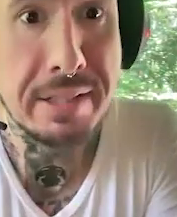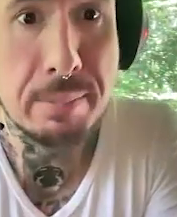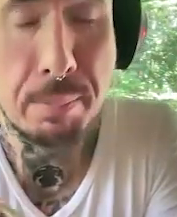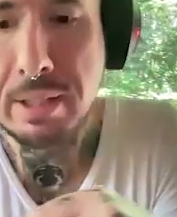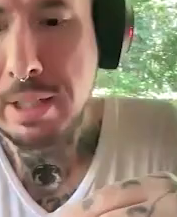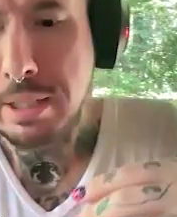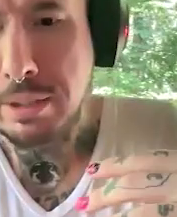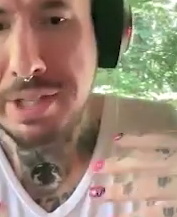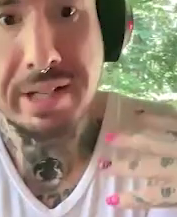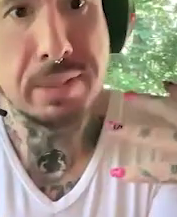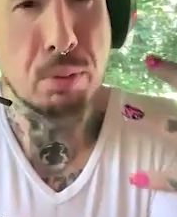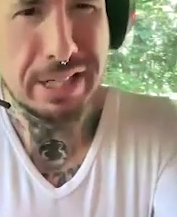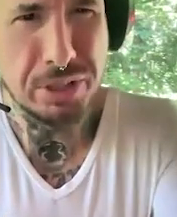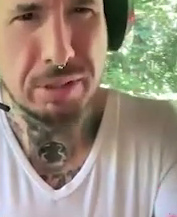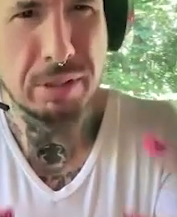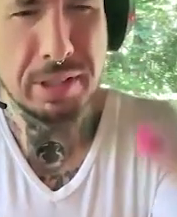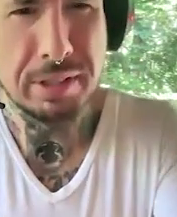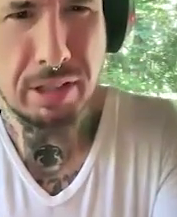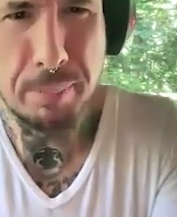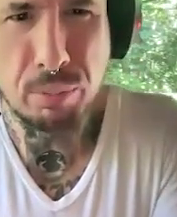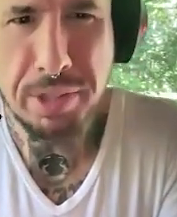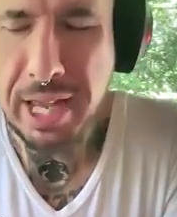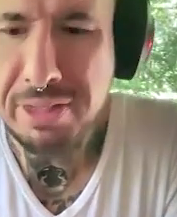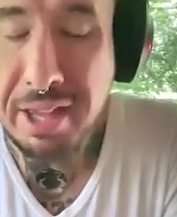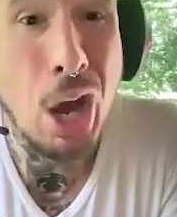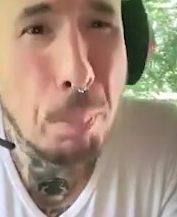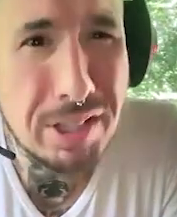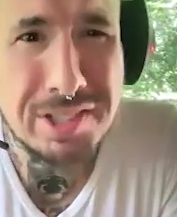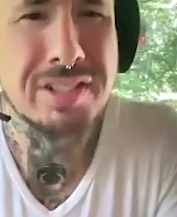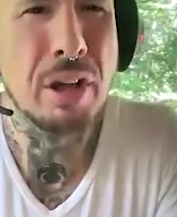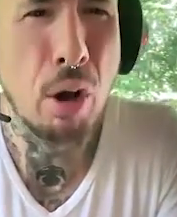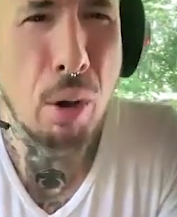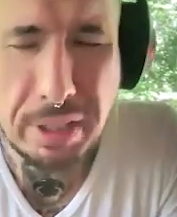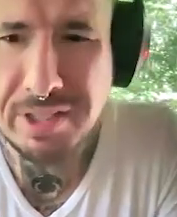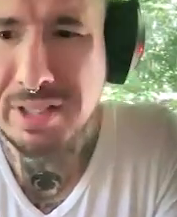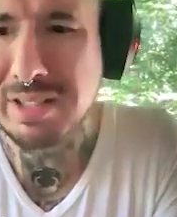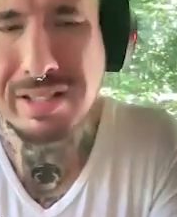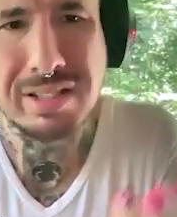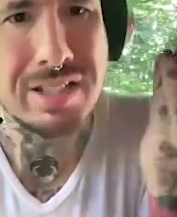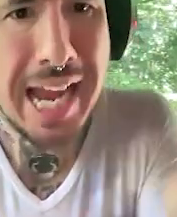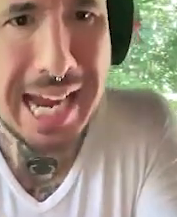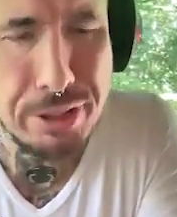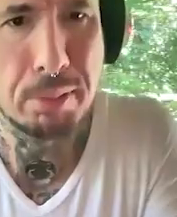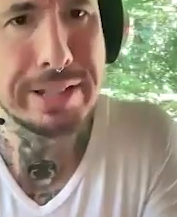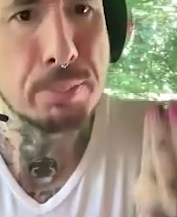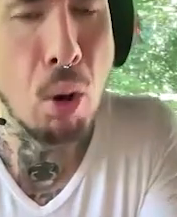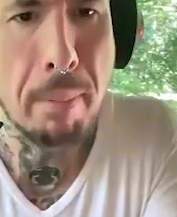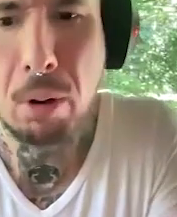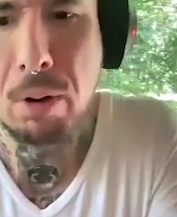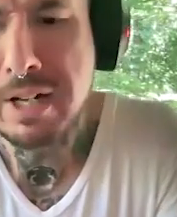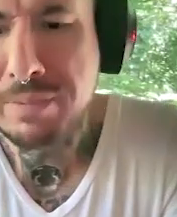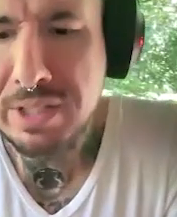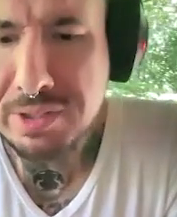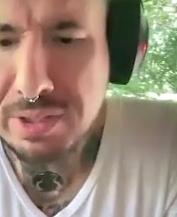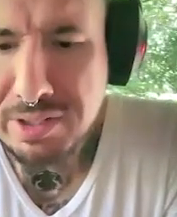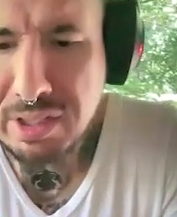and abandonment, the desperation that comes with that, the helplessness, the hopelessness, it's tangible, it's